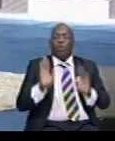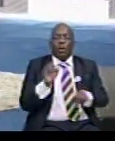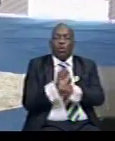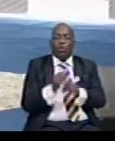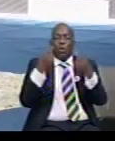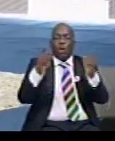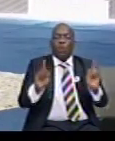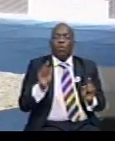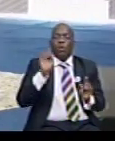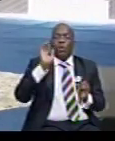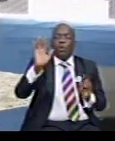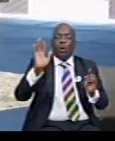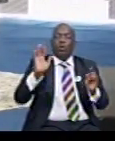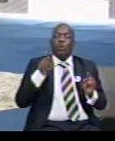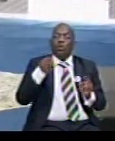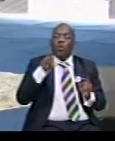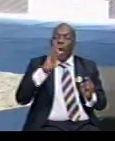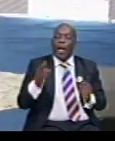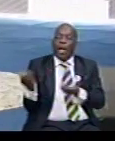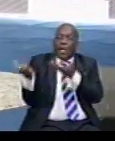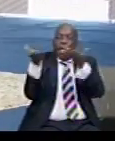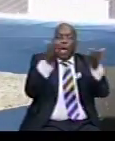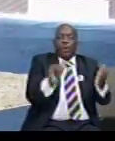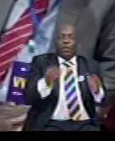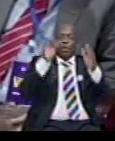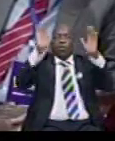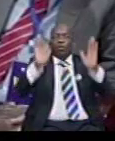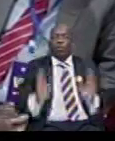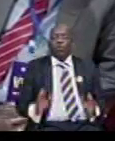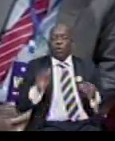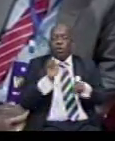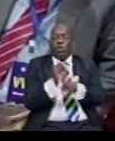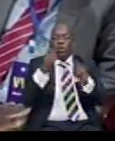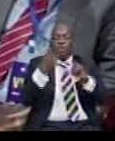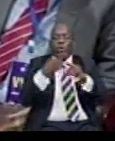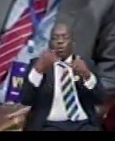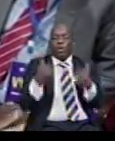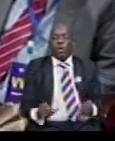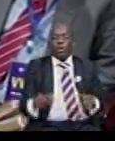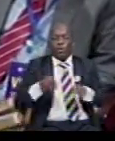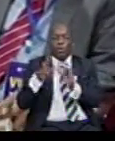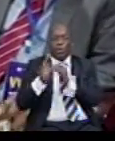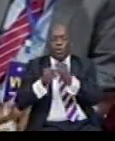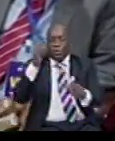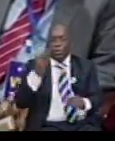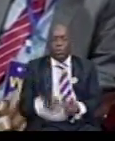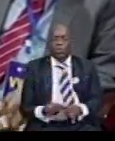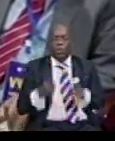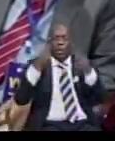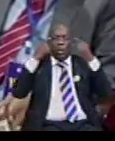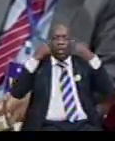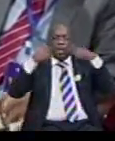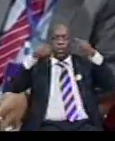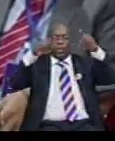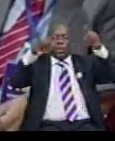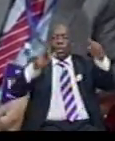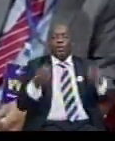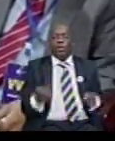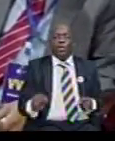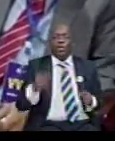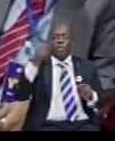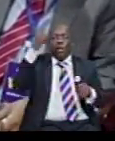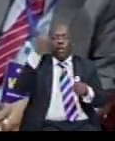miracle carriers from today, in Jesus' name, declaring the